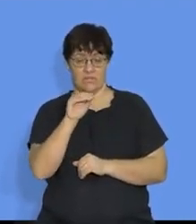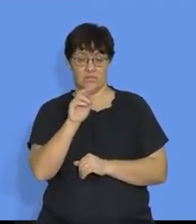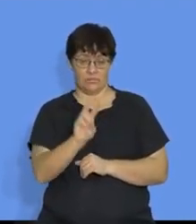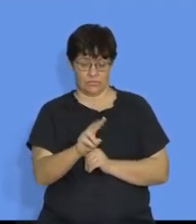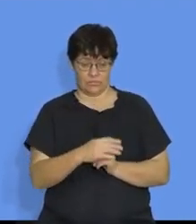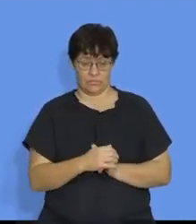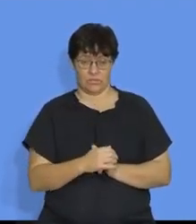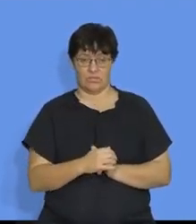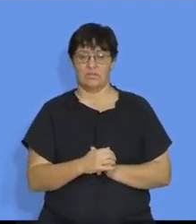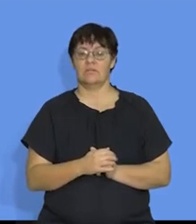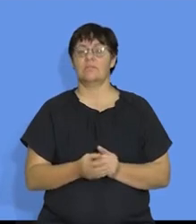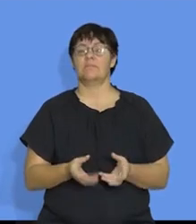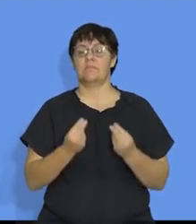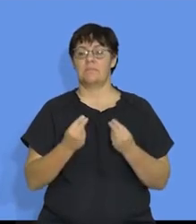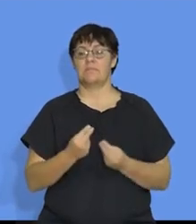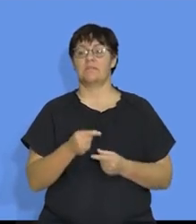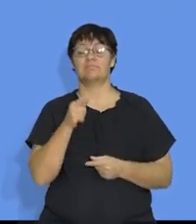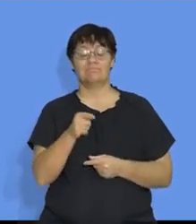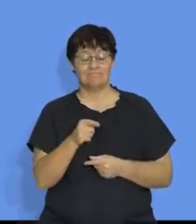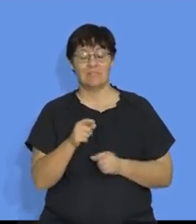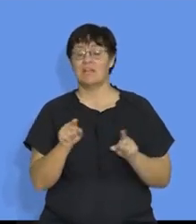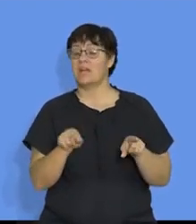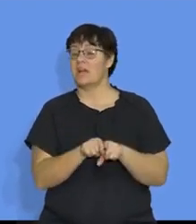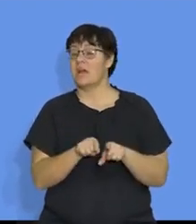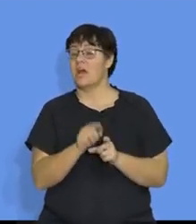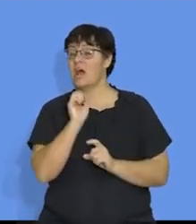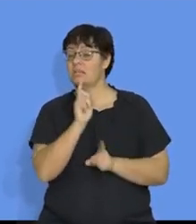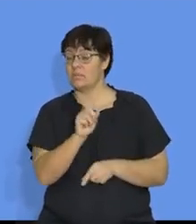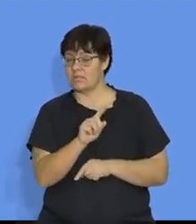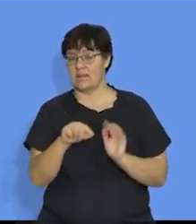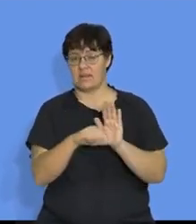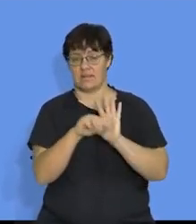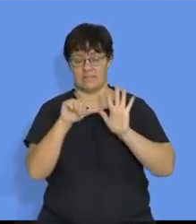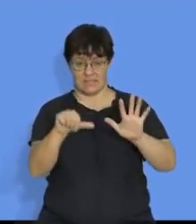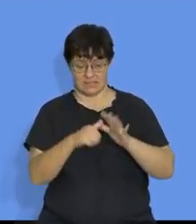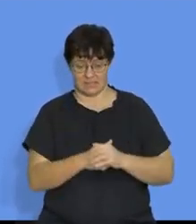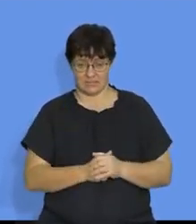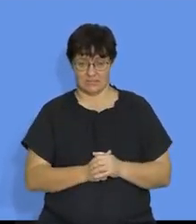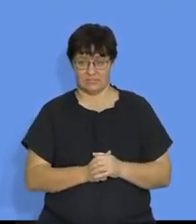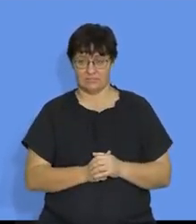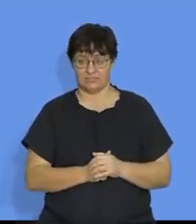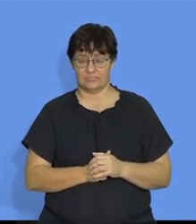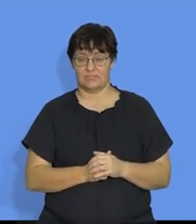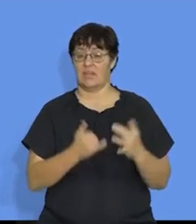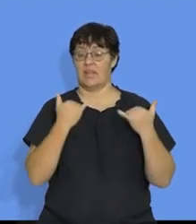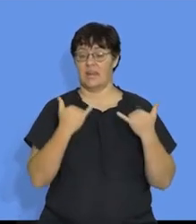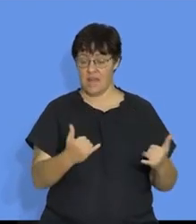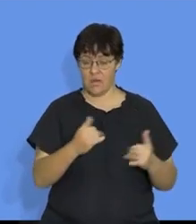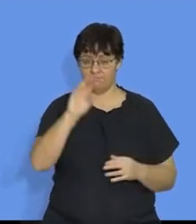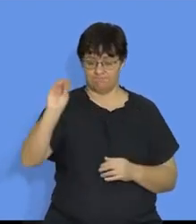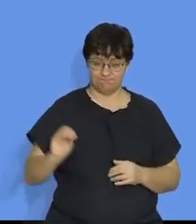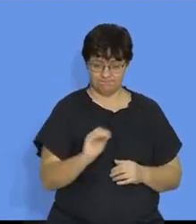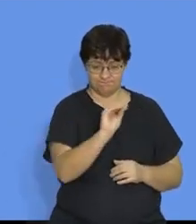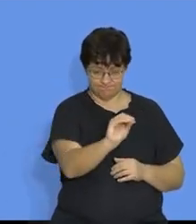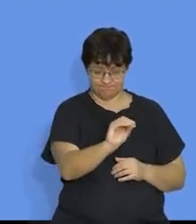over 2, and negative 12 over 2 gives me negative 6. So I'm now going to substitute this